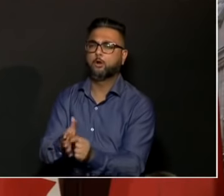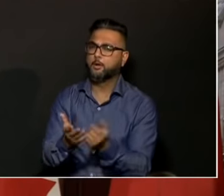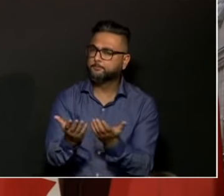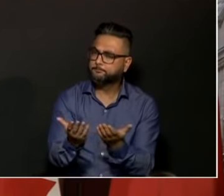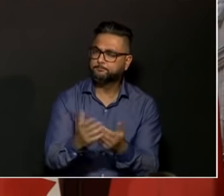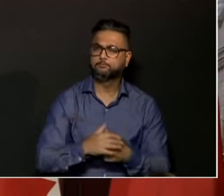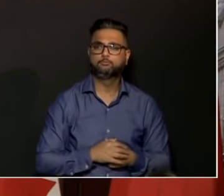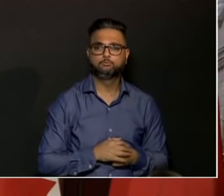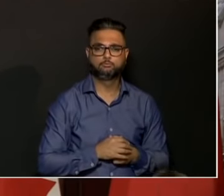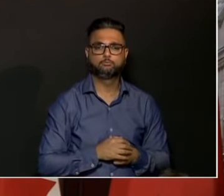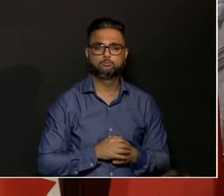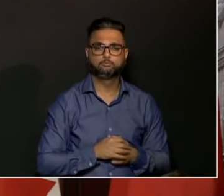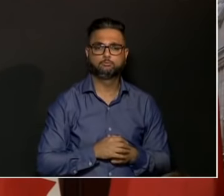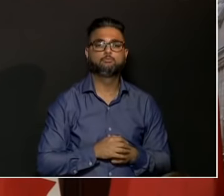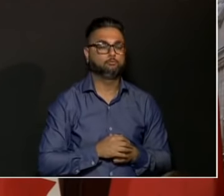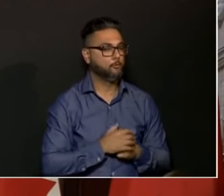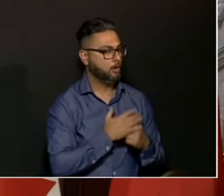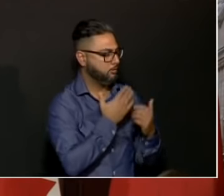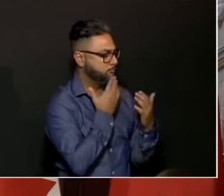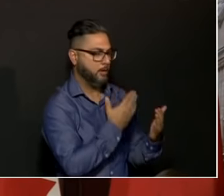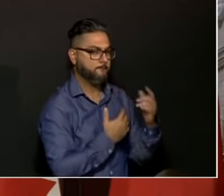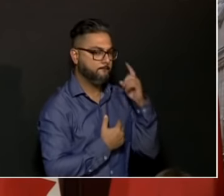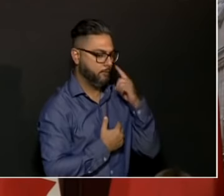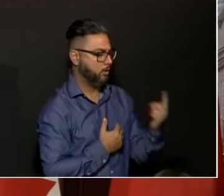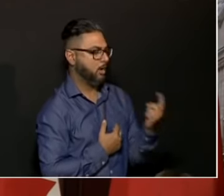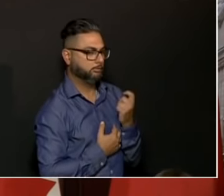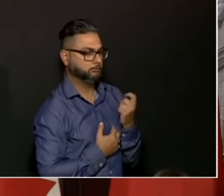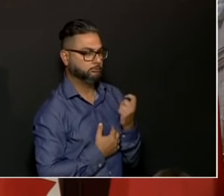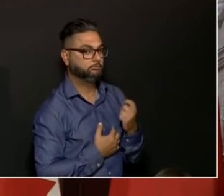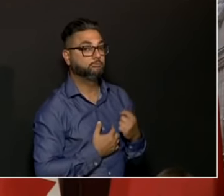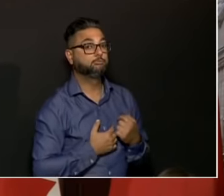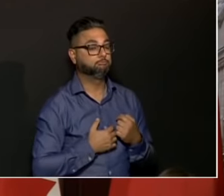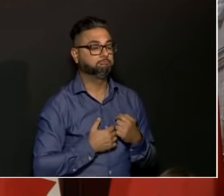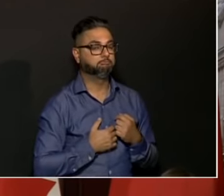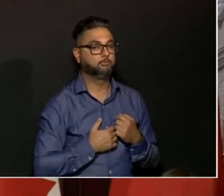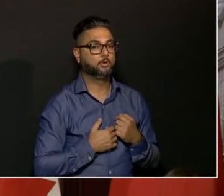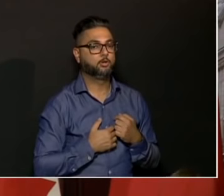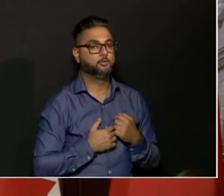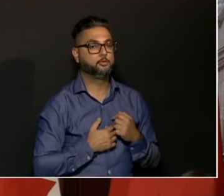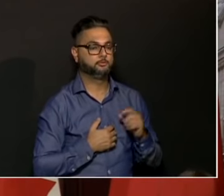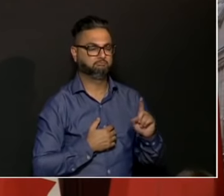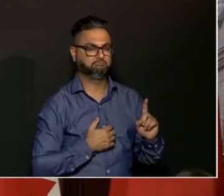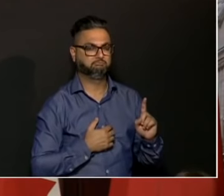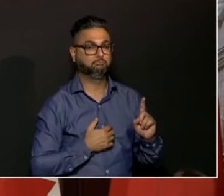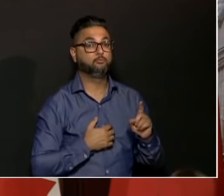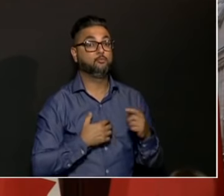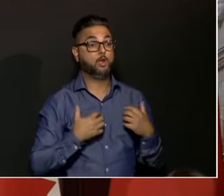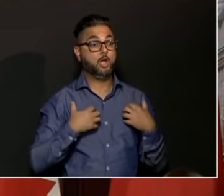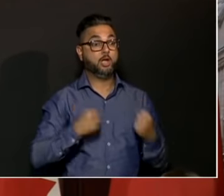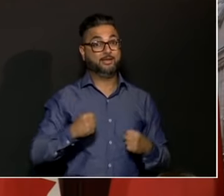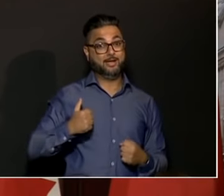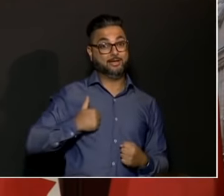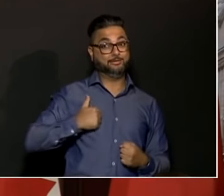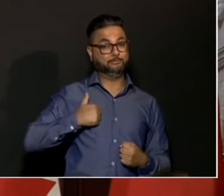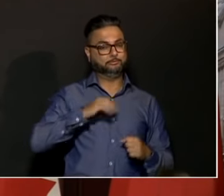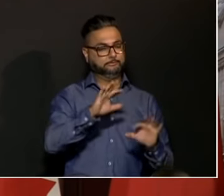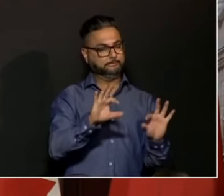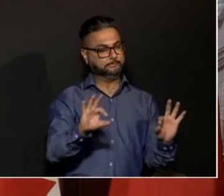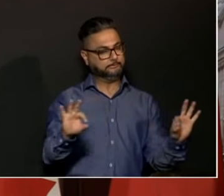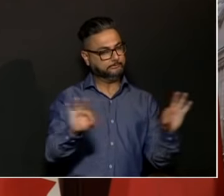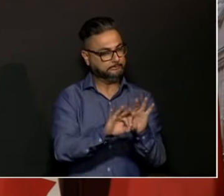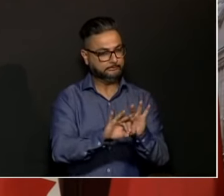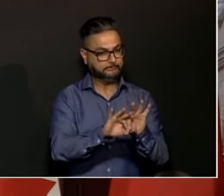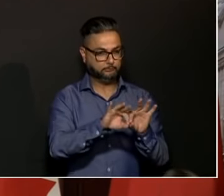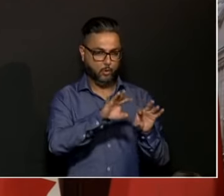question. Before I hand it over to the minister, Health Canada plays a massive role in this. There's obviously other areas